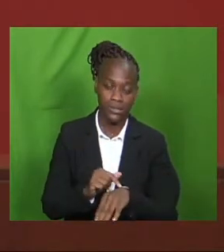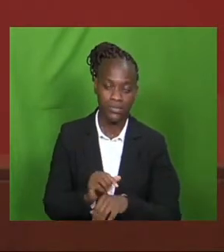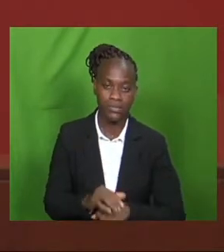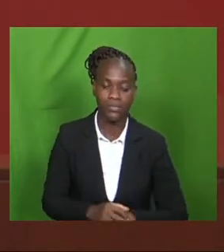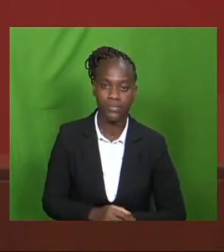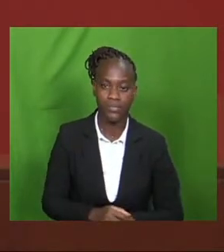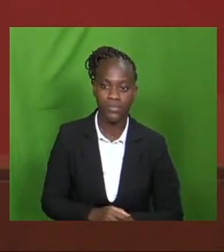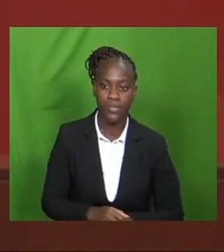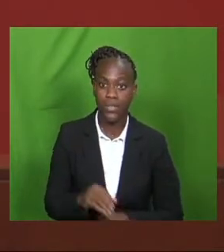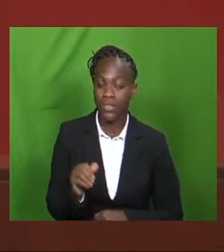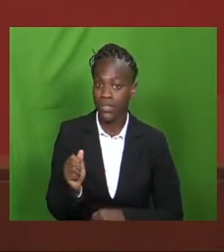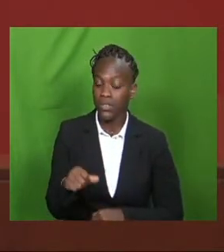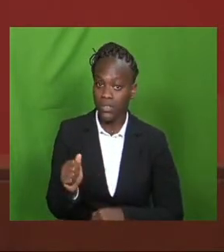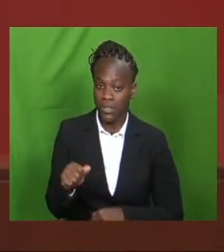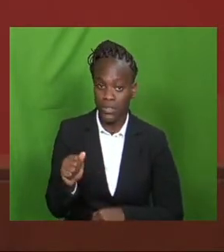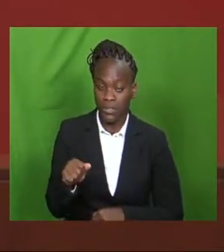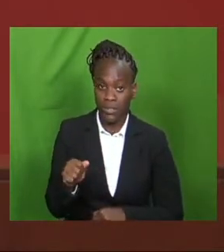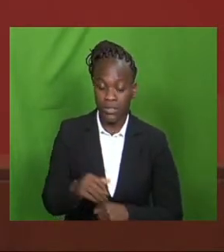Yes.